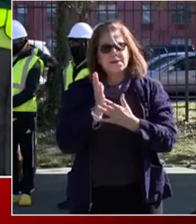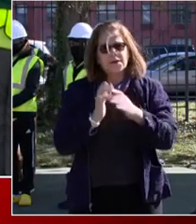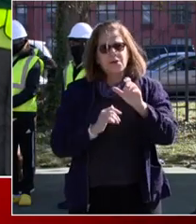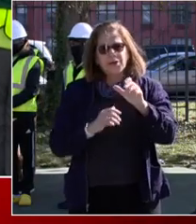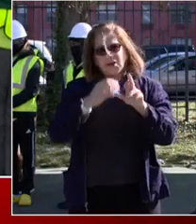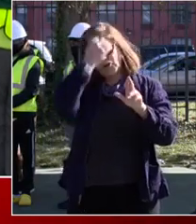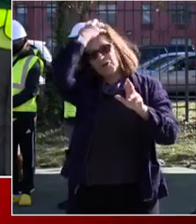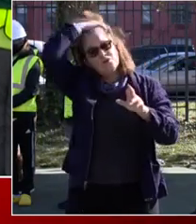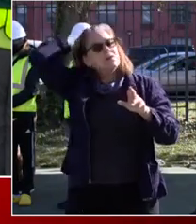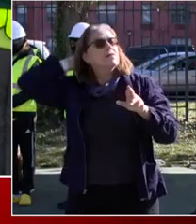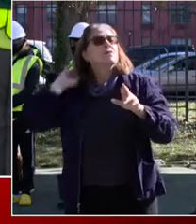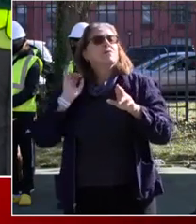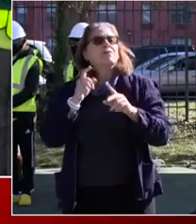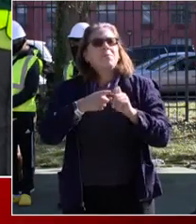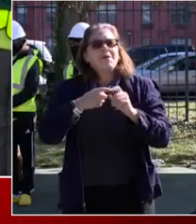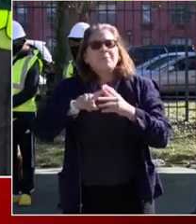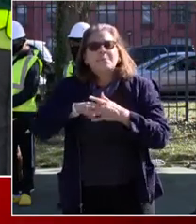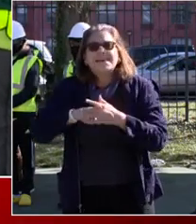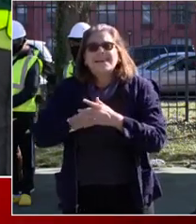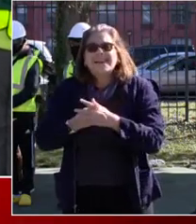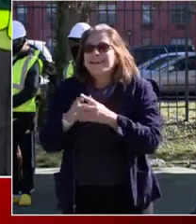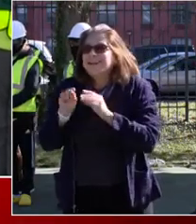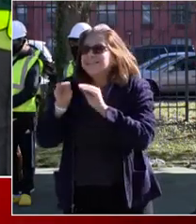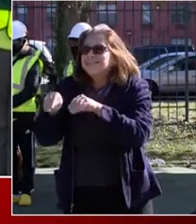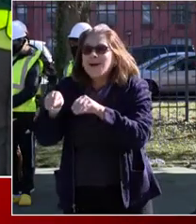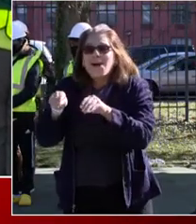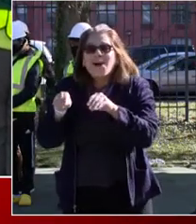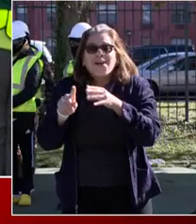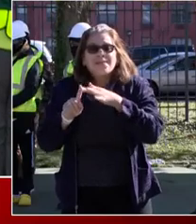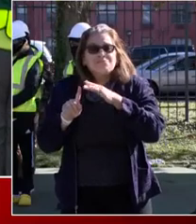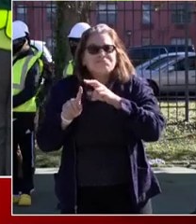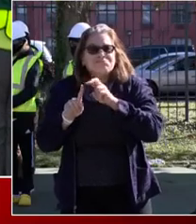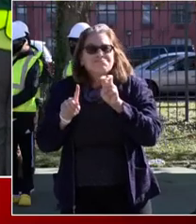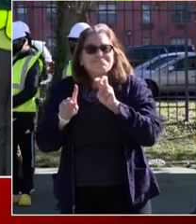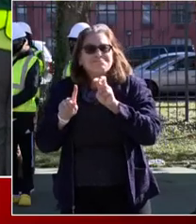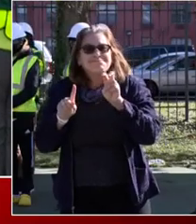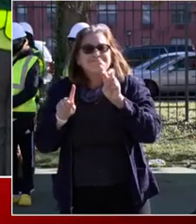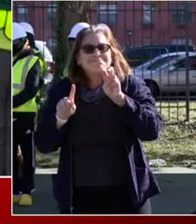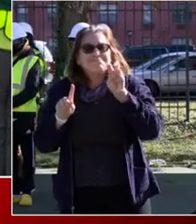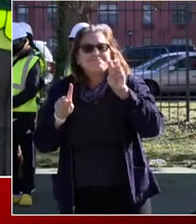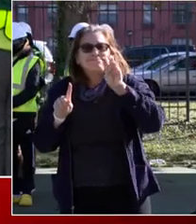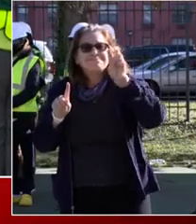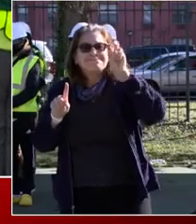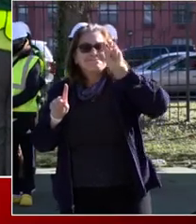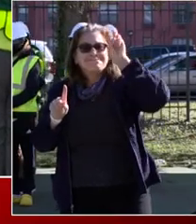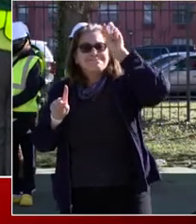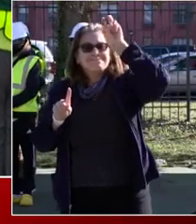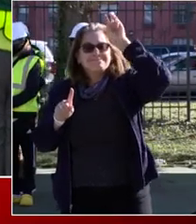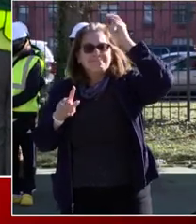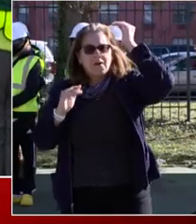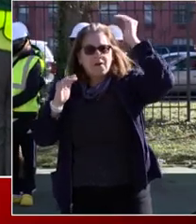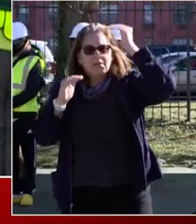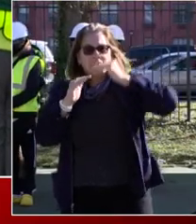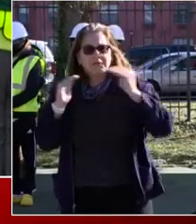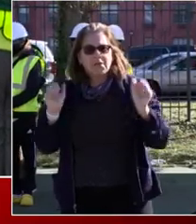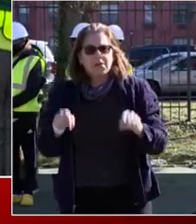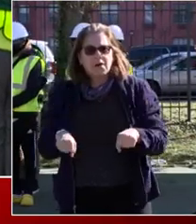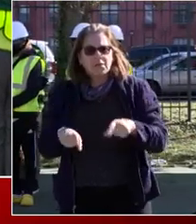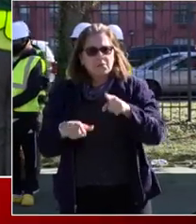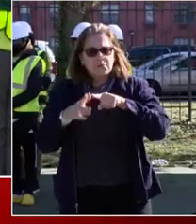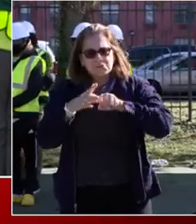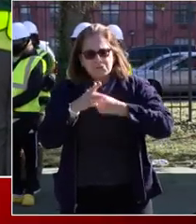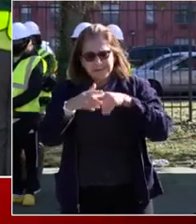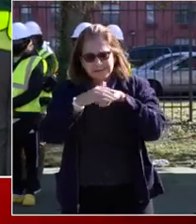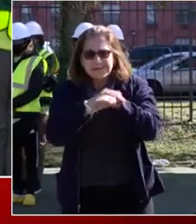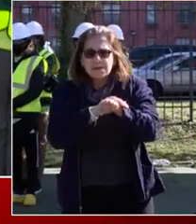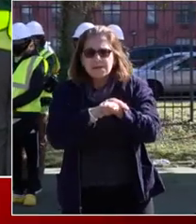It's a chance to work your way up and carry the experience and knowledge you learn on the ground floor throughout the full process